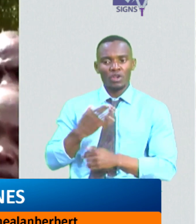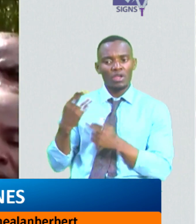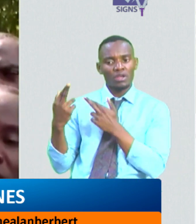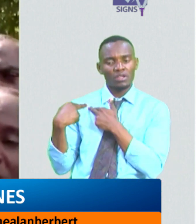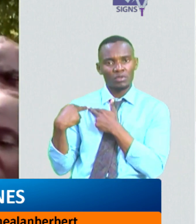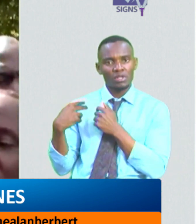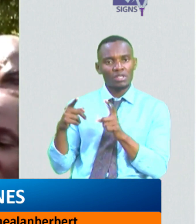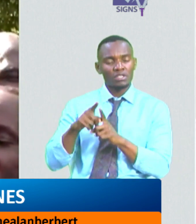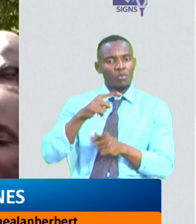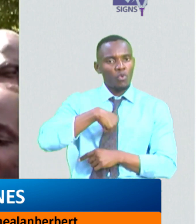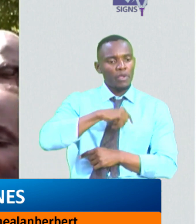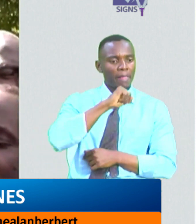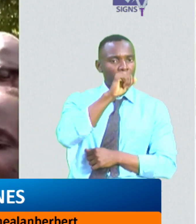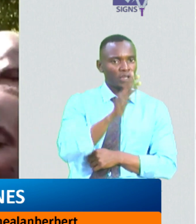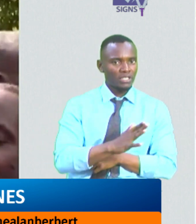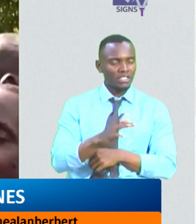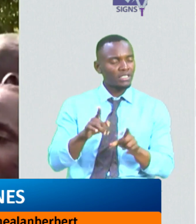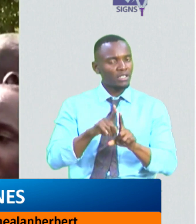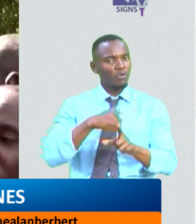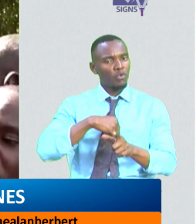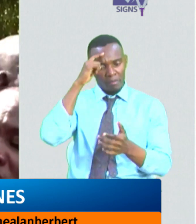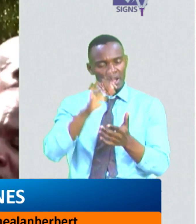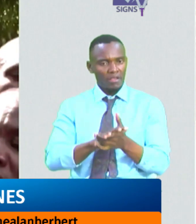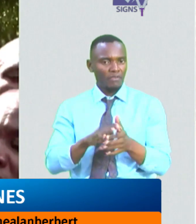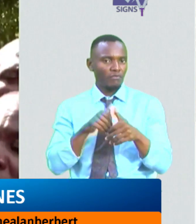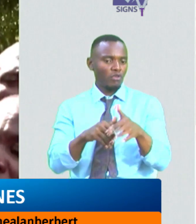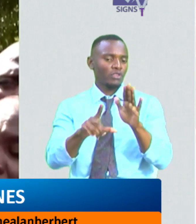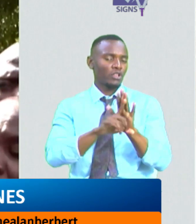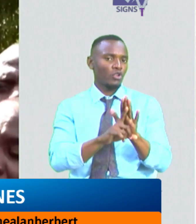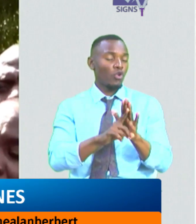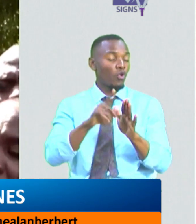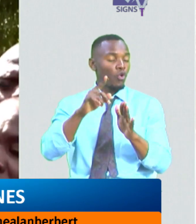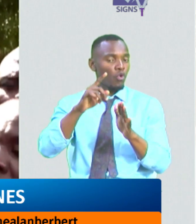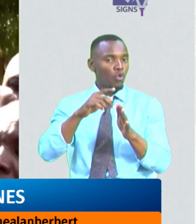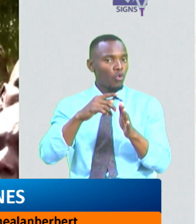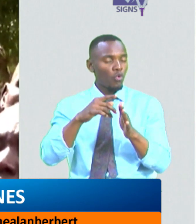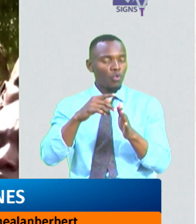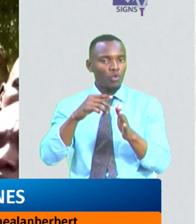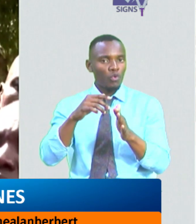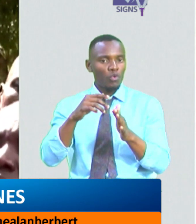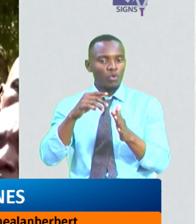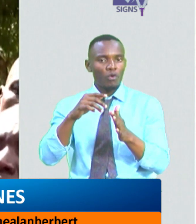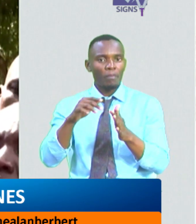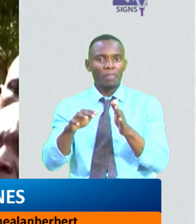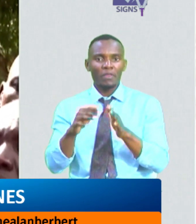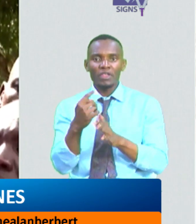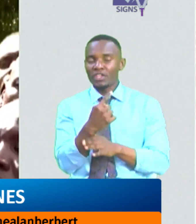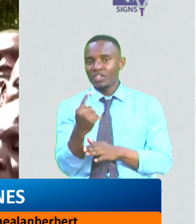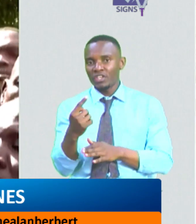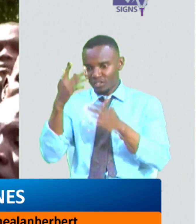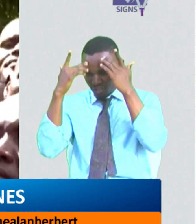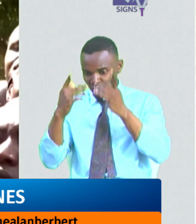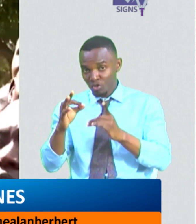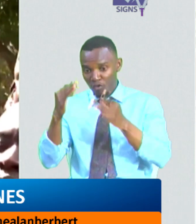We are politicians and we believe in the rule of law. So whatever the court has decided, we are under obligation